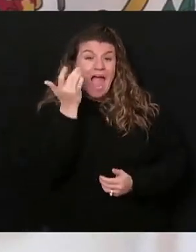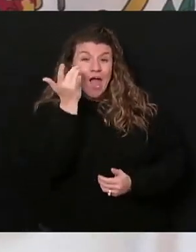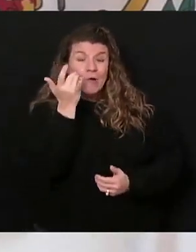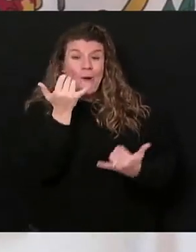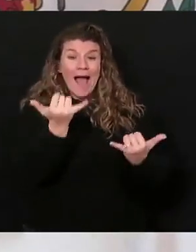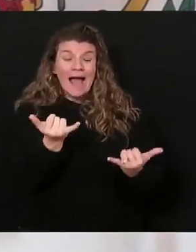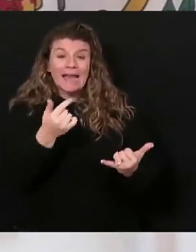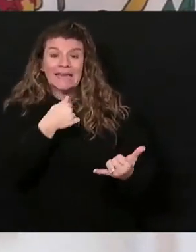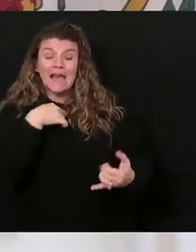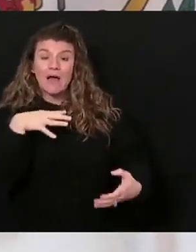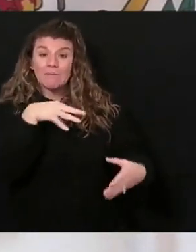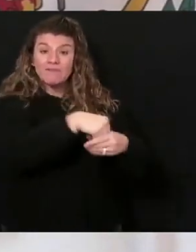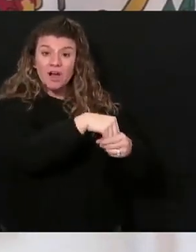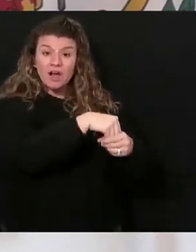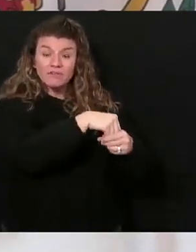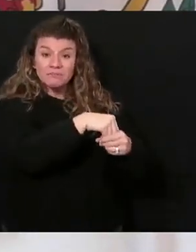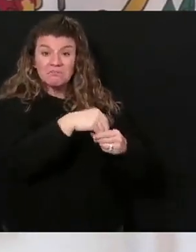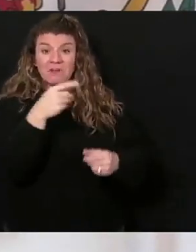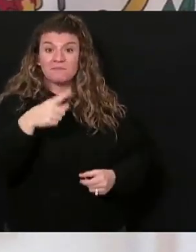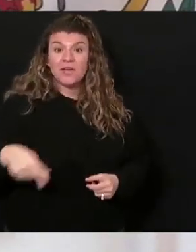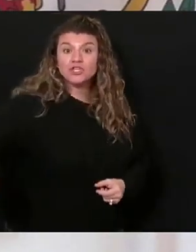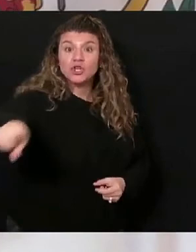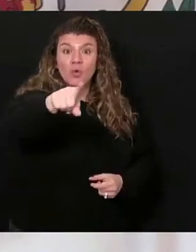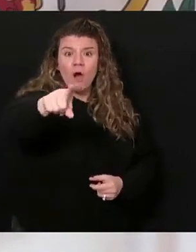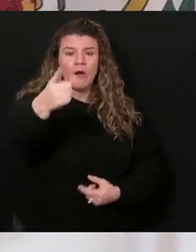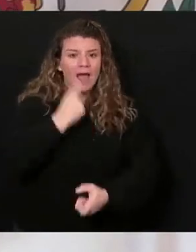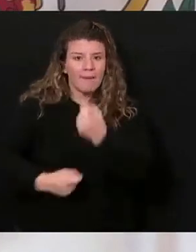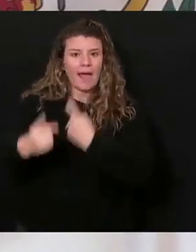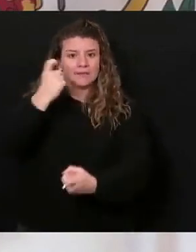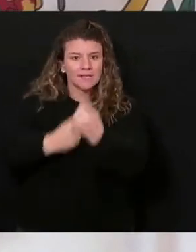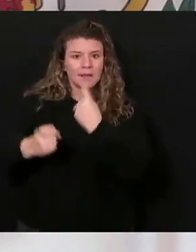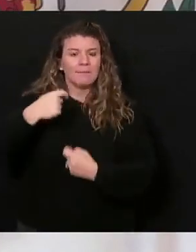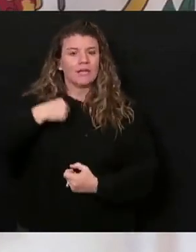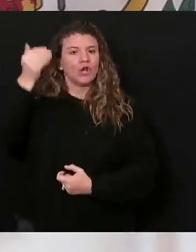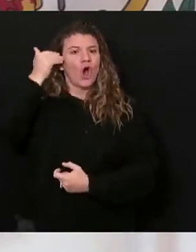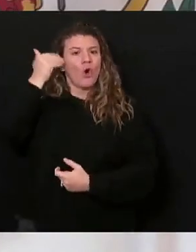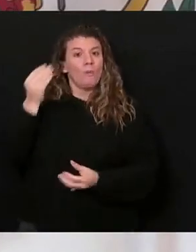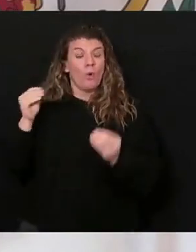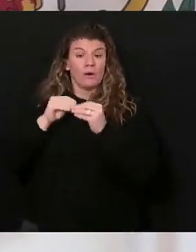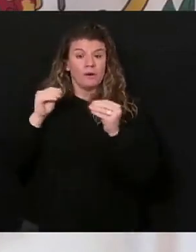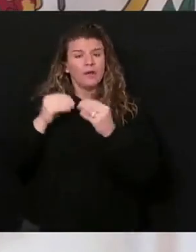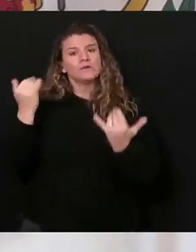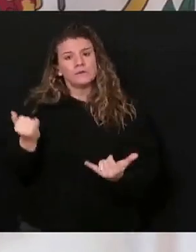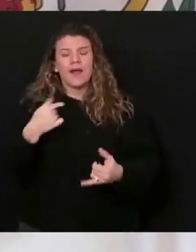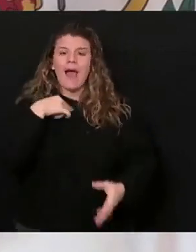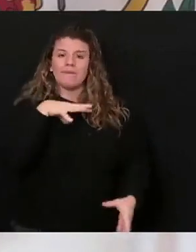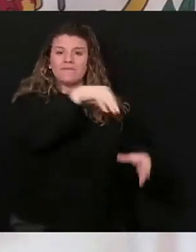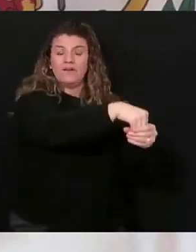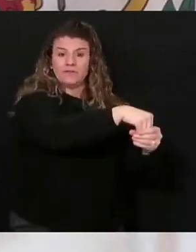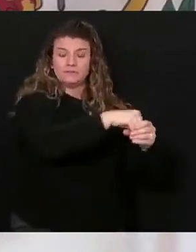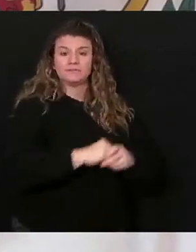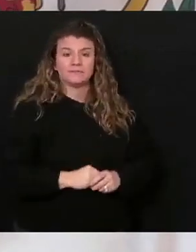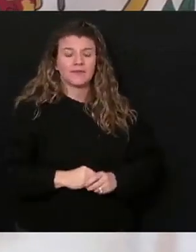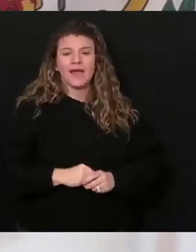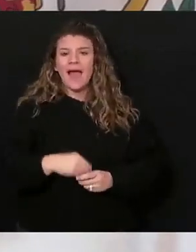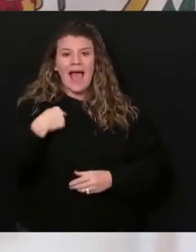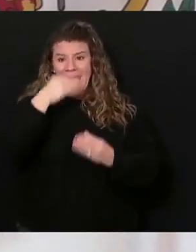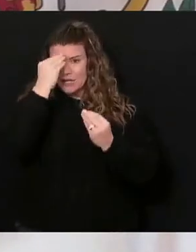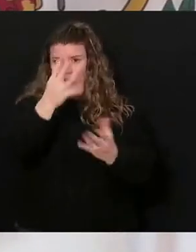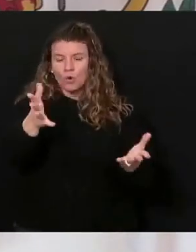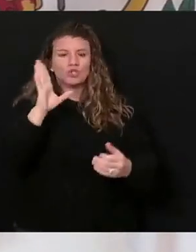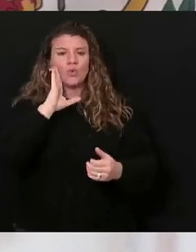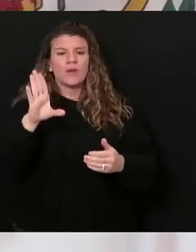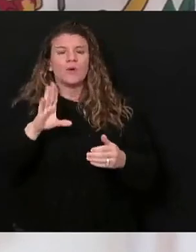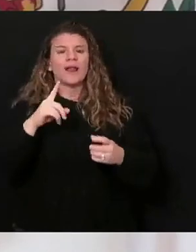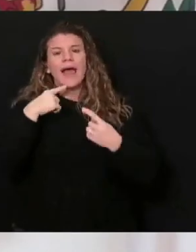back to find the knowledge. Now, I told you this, too. I told you that we would disclose names and everything. And